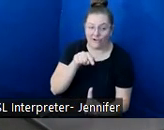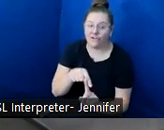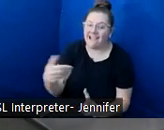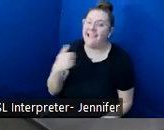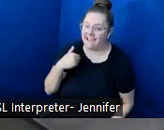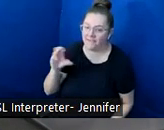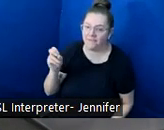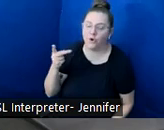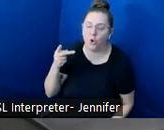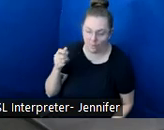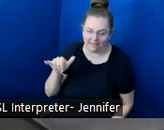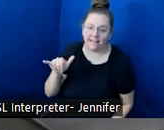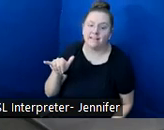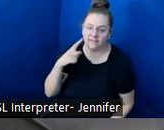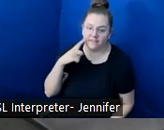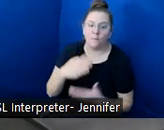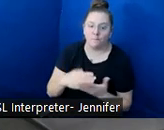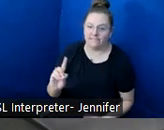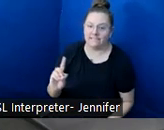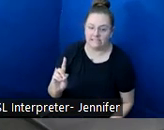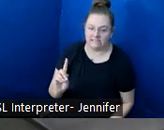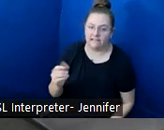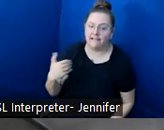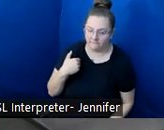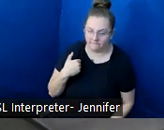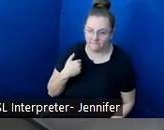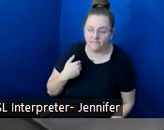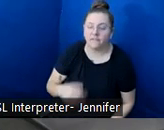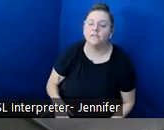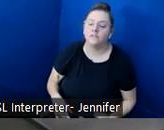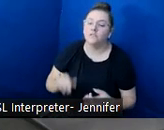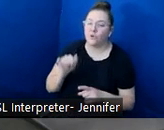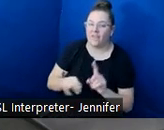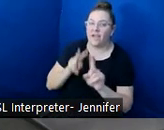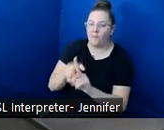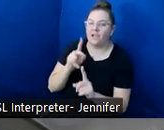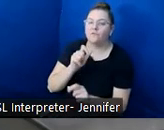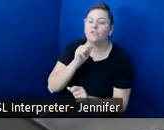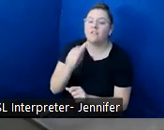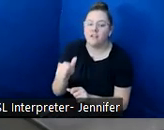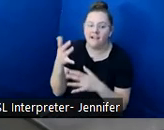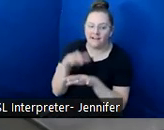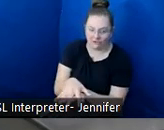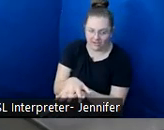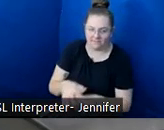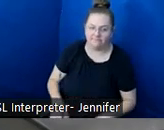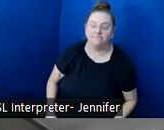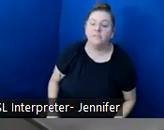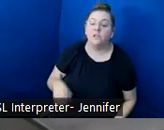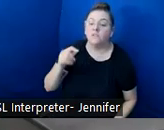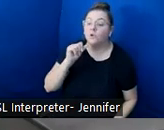on Medicare Part D prescription drugs. So that applies to the non-integrated. In the non-integrated